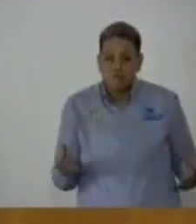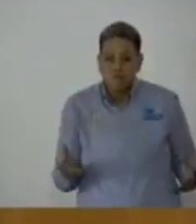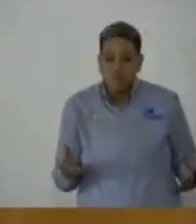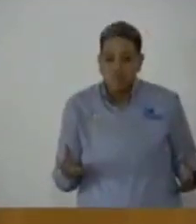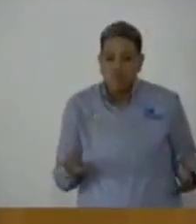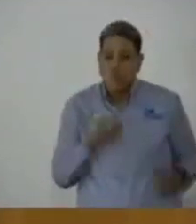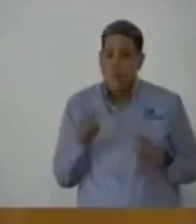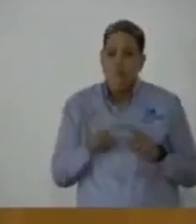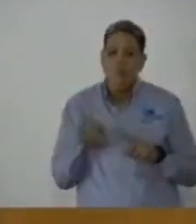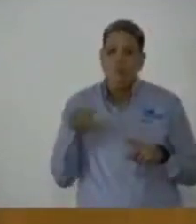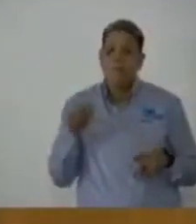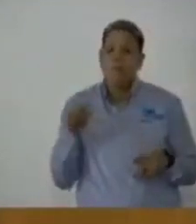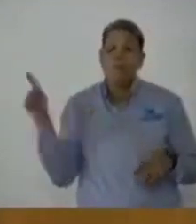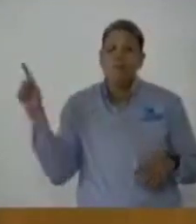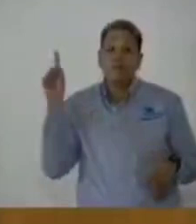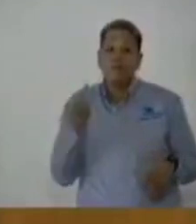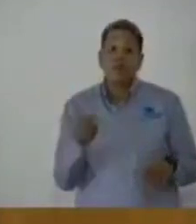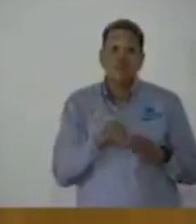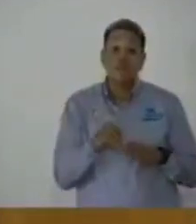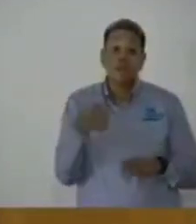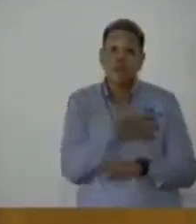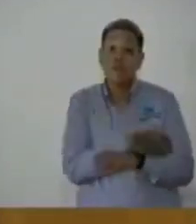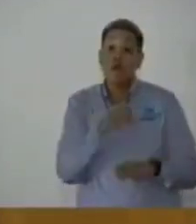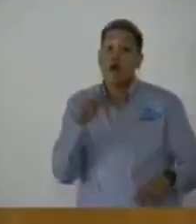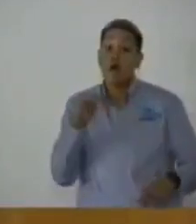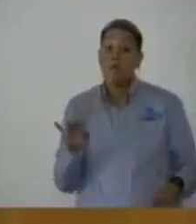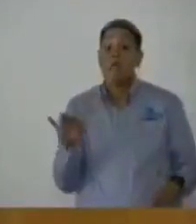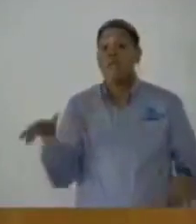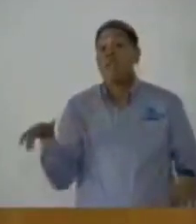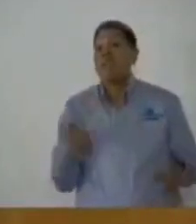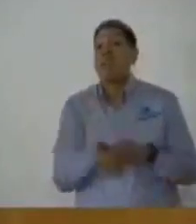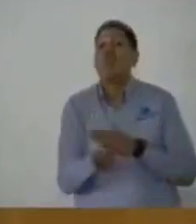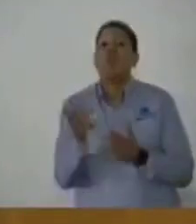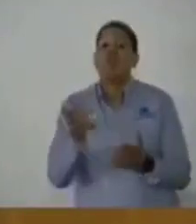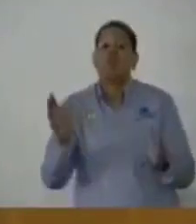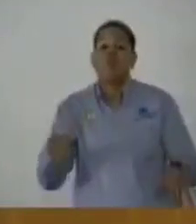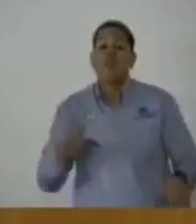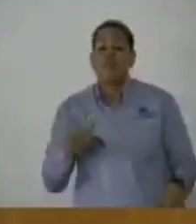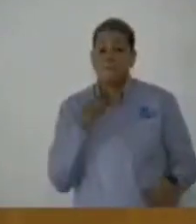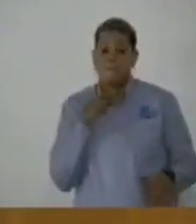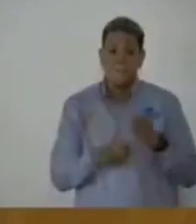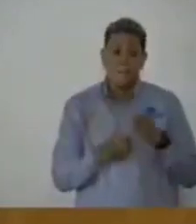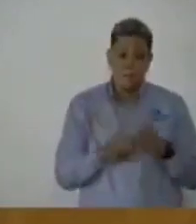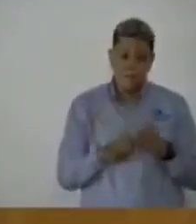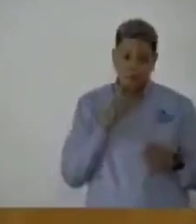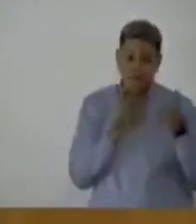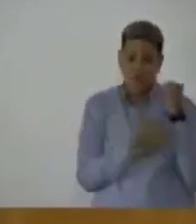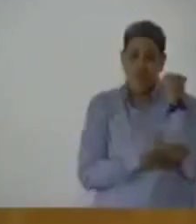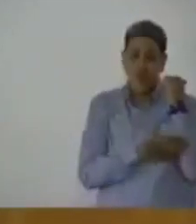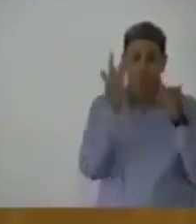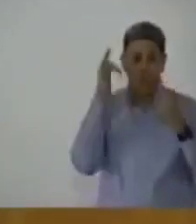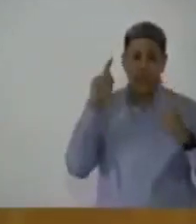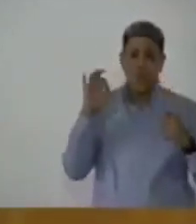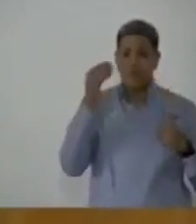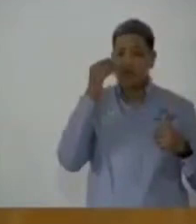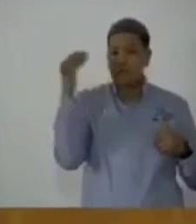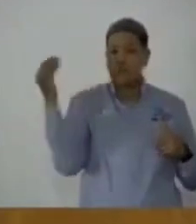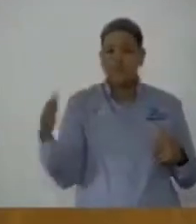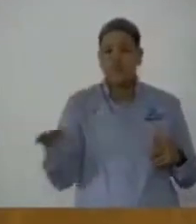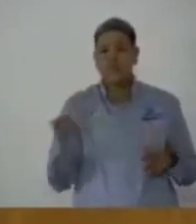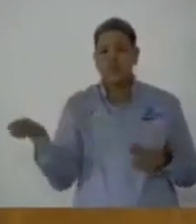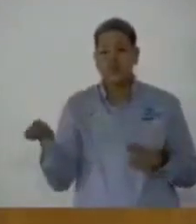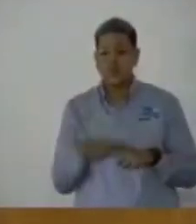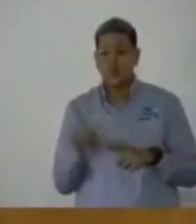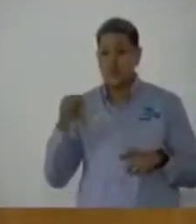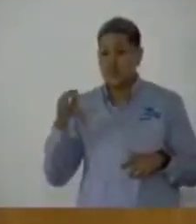And when the PMP came into power, is that we had difficulty as a country, because IMF don't care about John